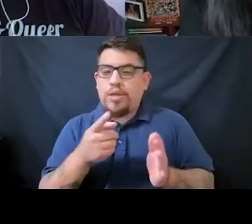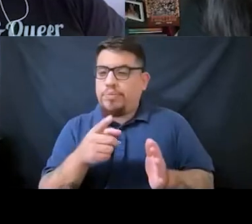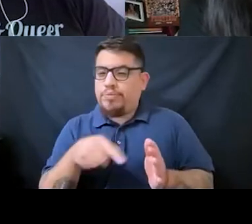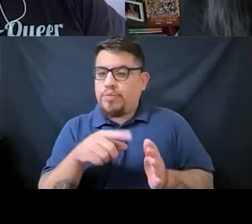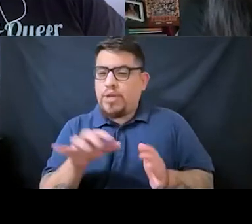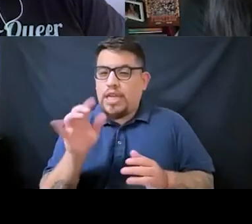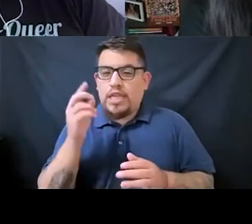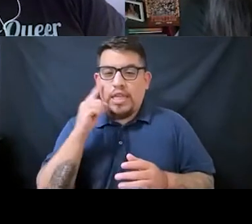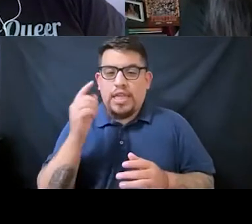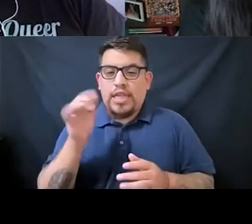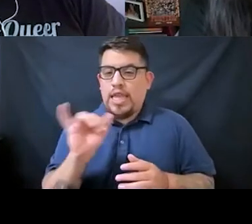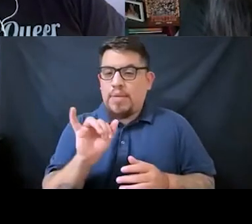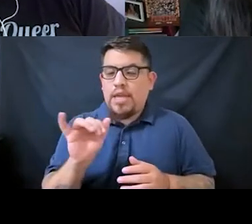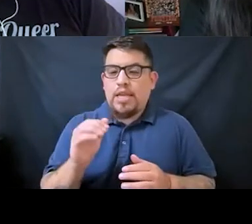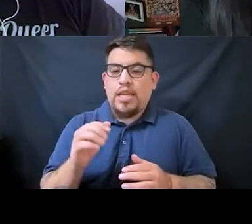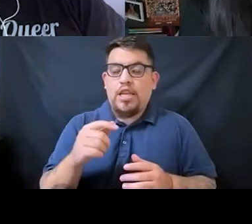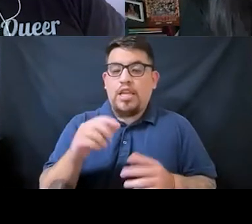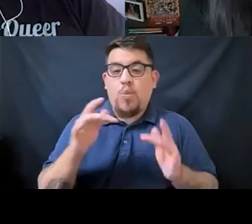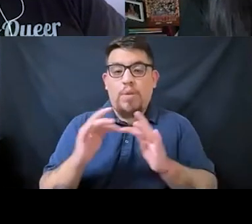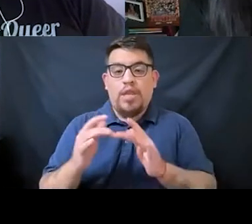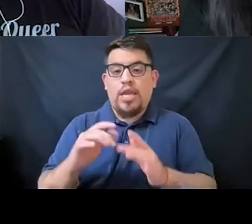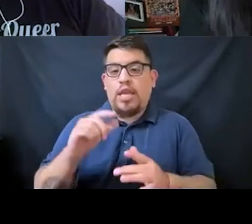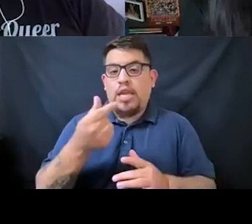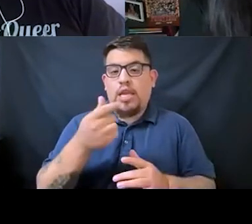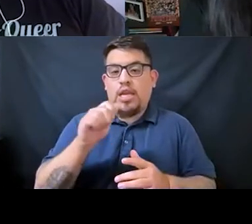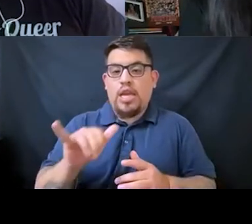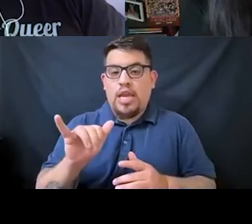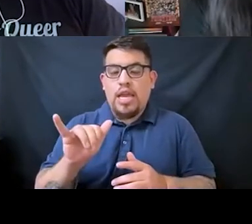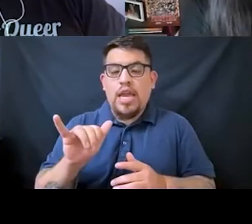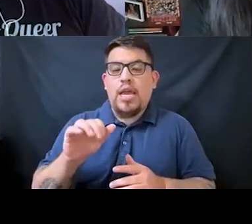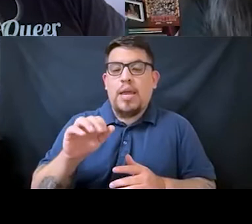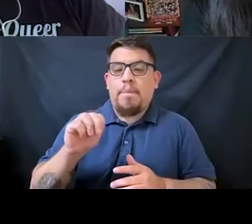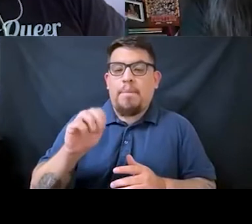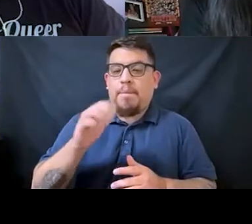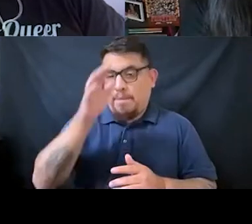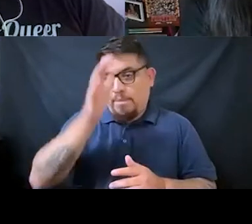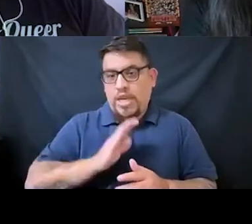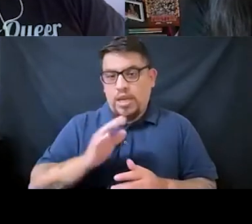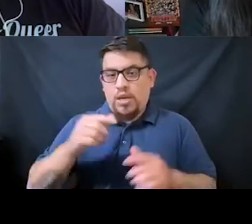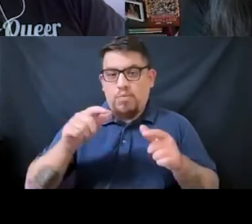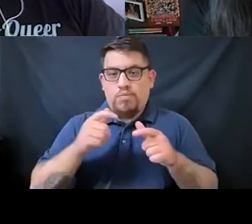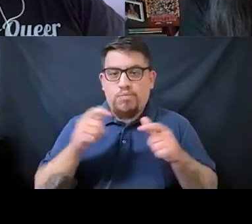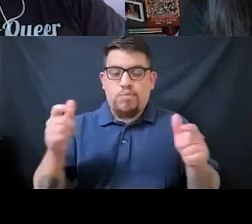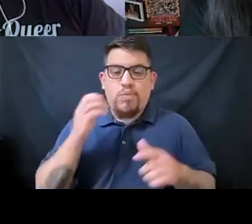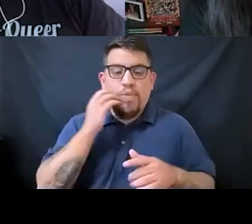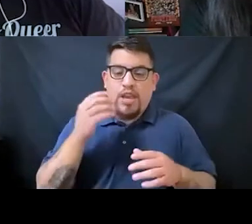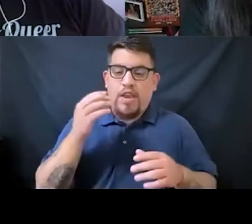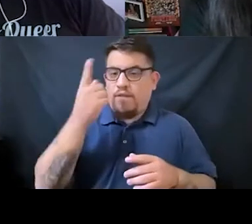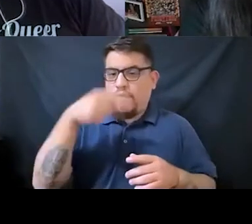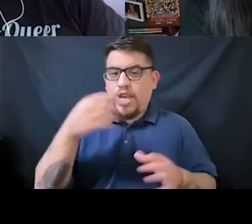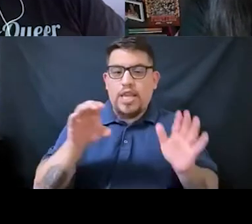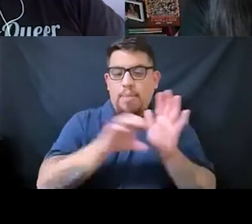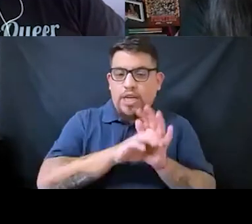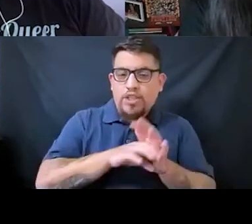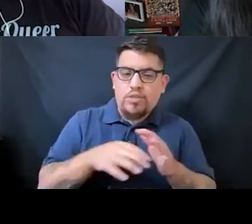media site for male gay gainers that both of us are on. And I have face and body pics on my account. He doesn't have